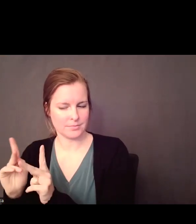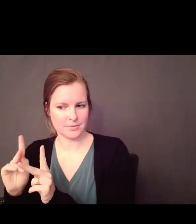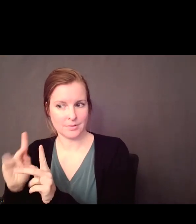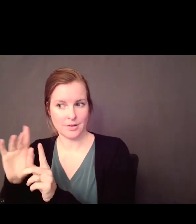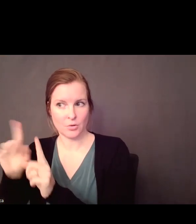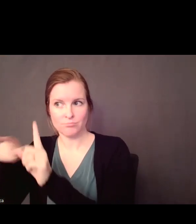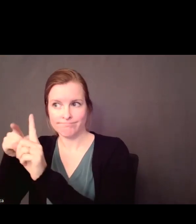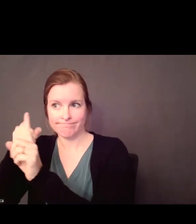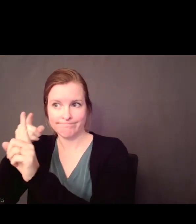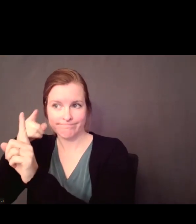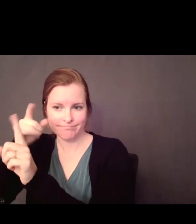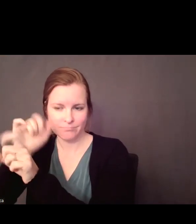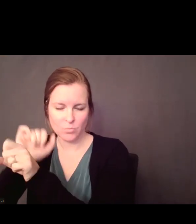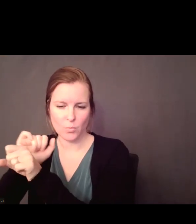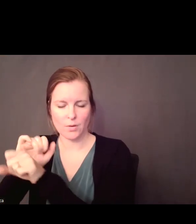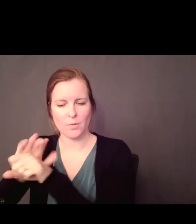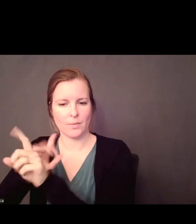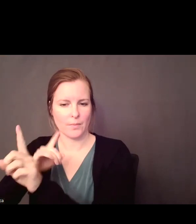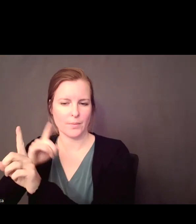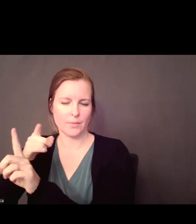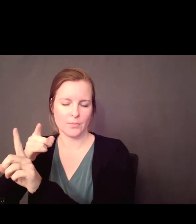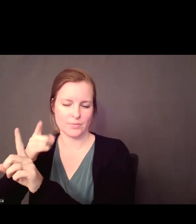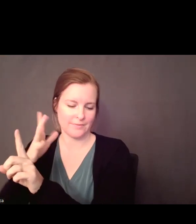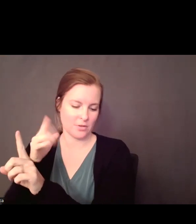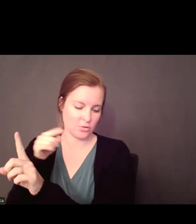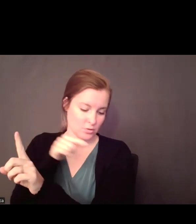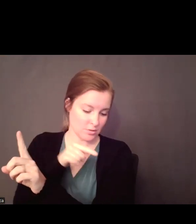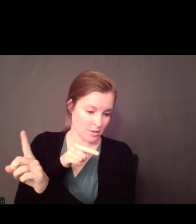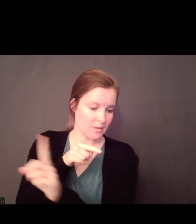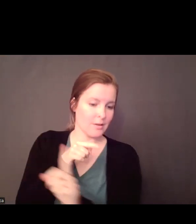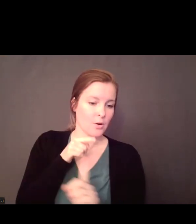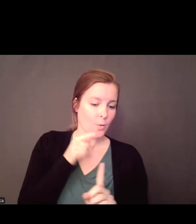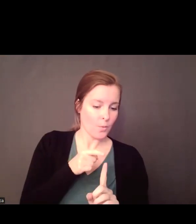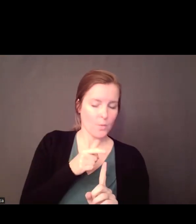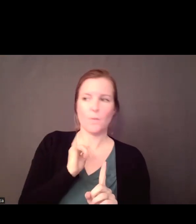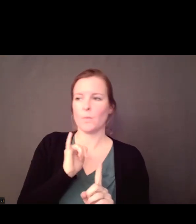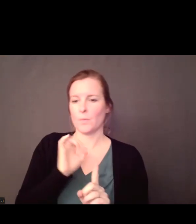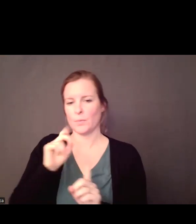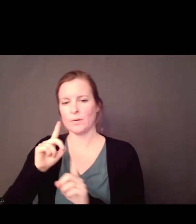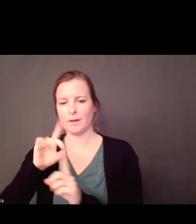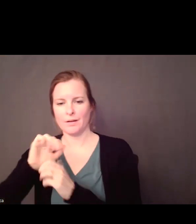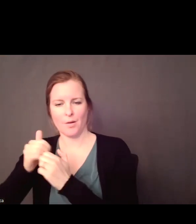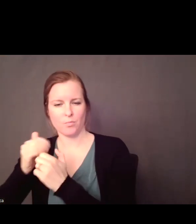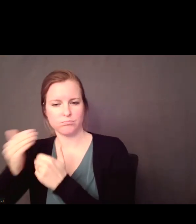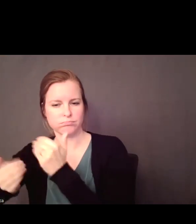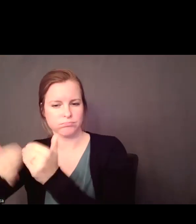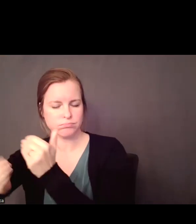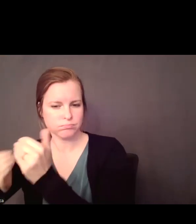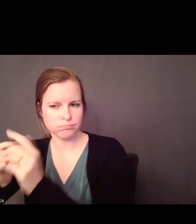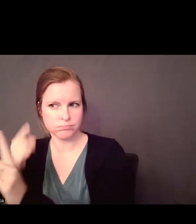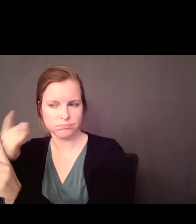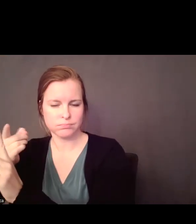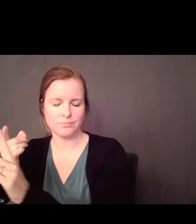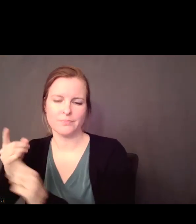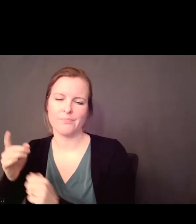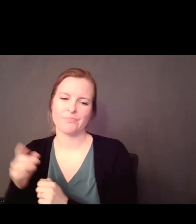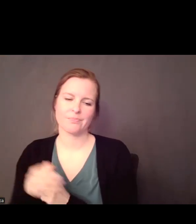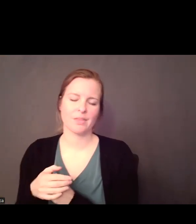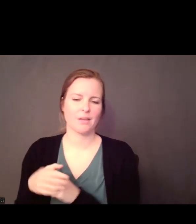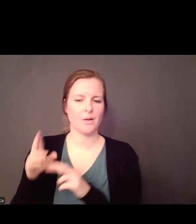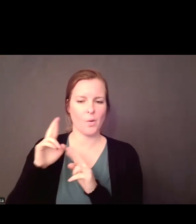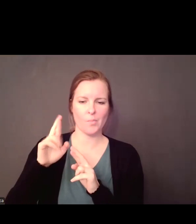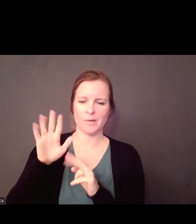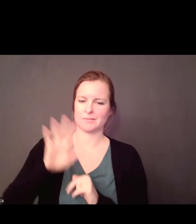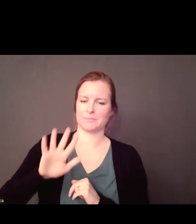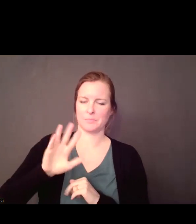were identified on the CSS plan. We're hoping that the duration of services isn't greater than 6 months, but again, we